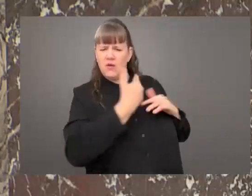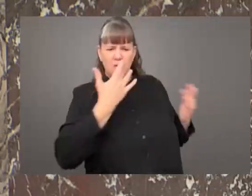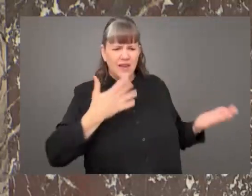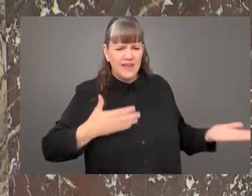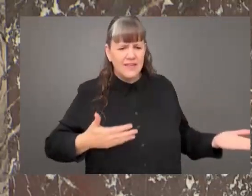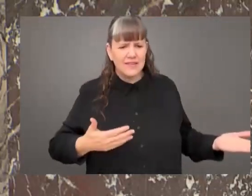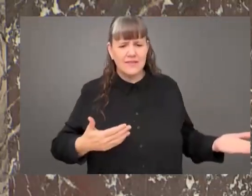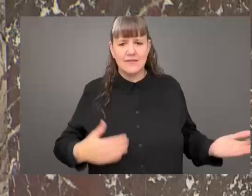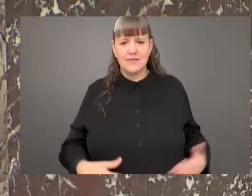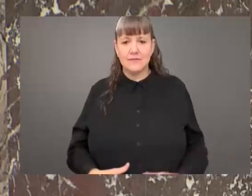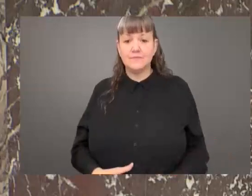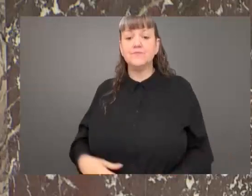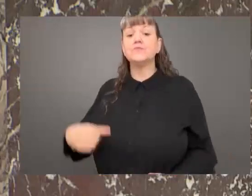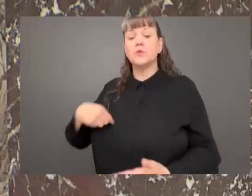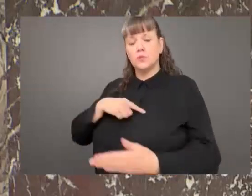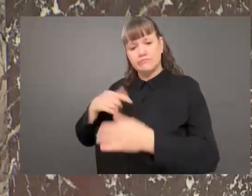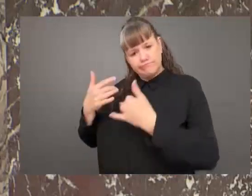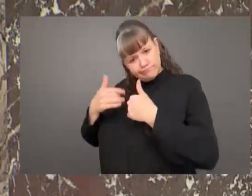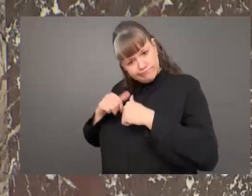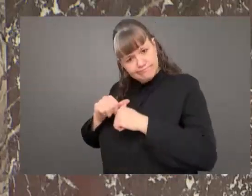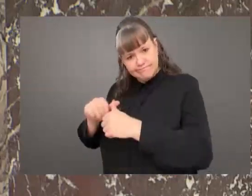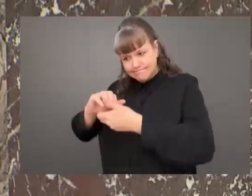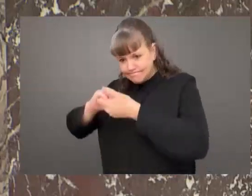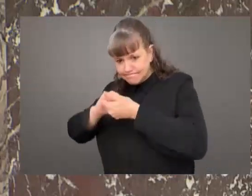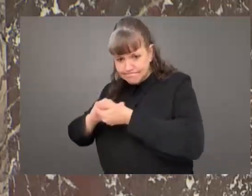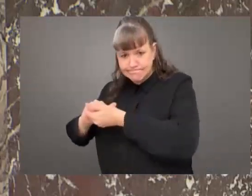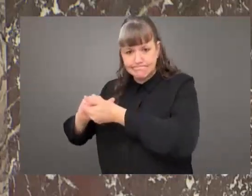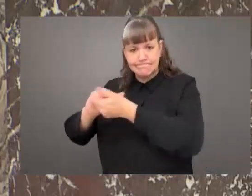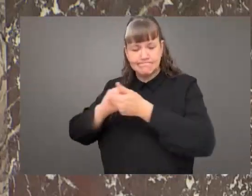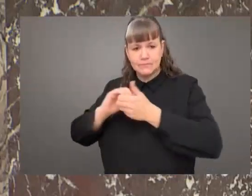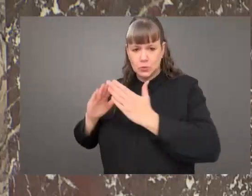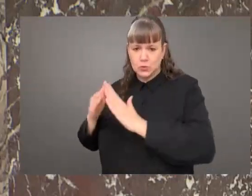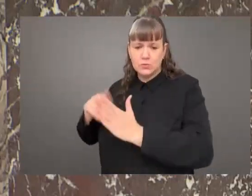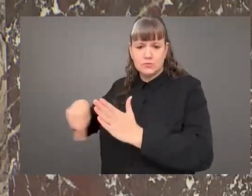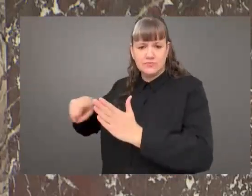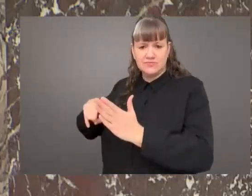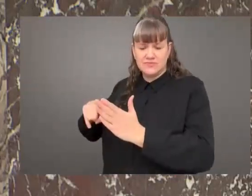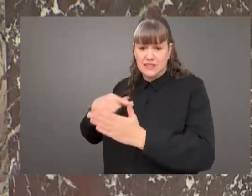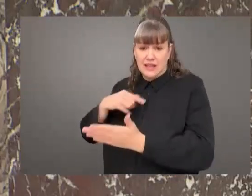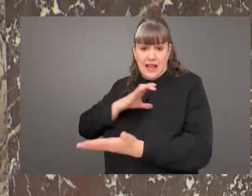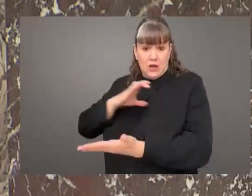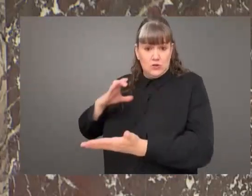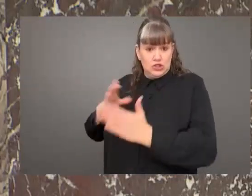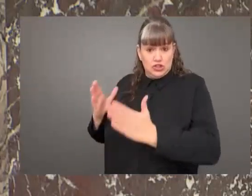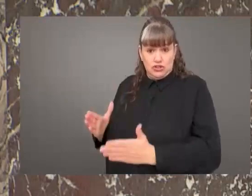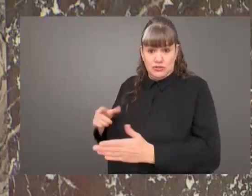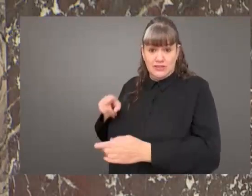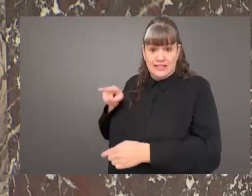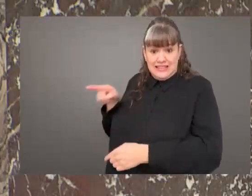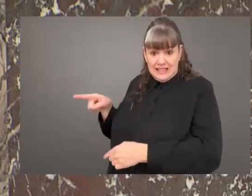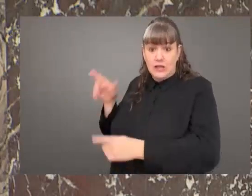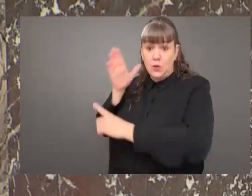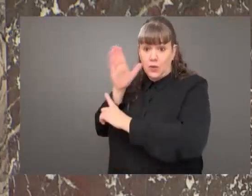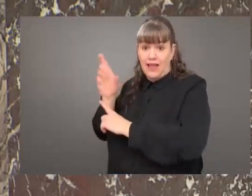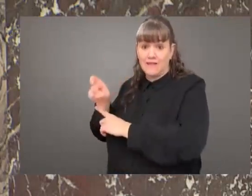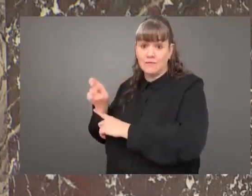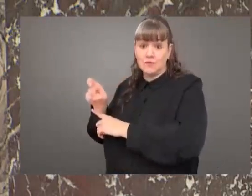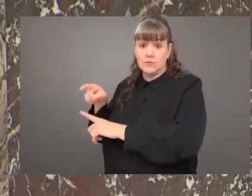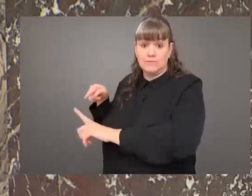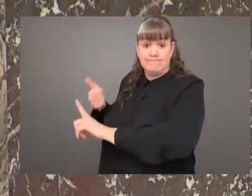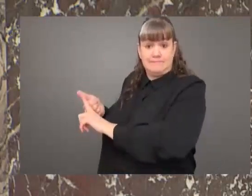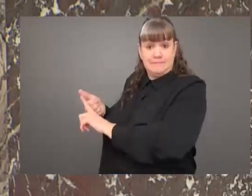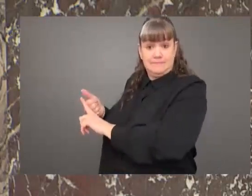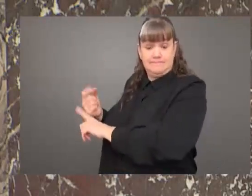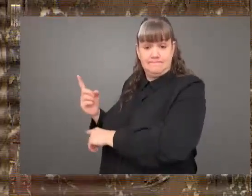to respond and address the harms that his comments have made, but I'll leave it to that councillor to do that.